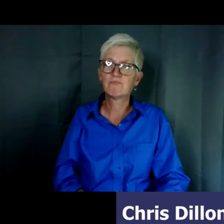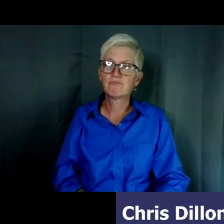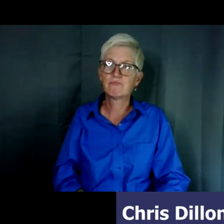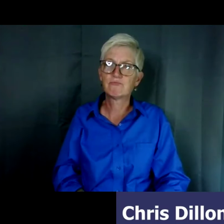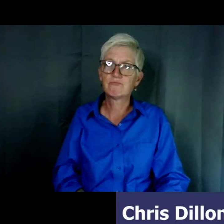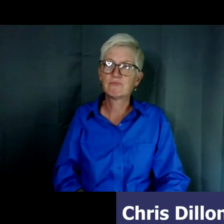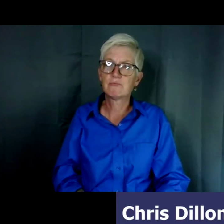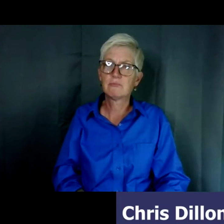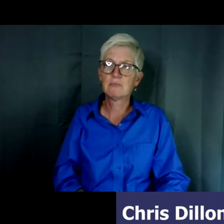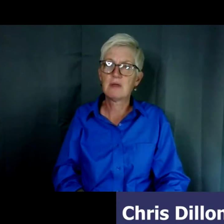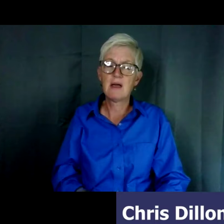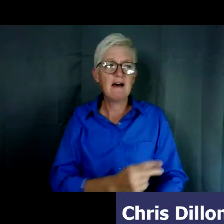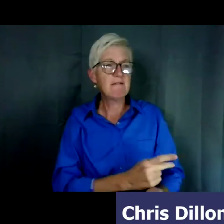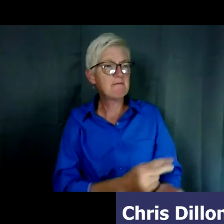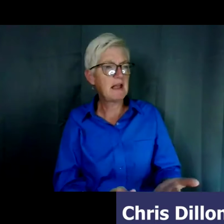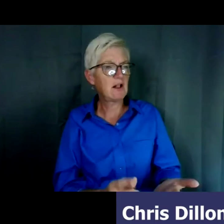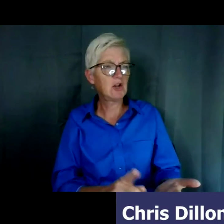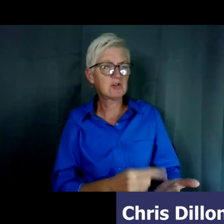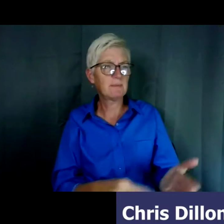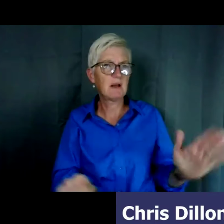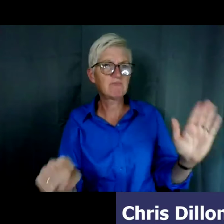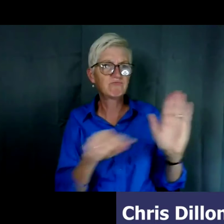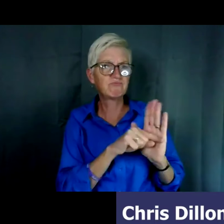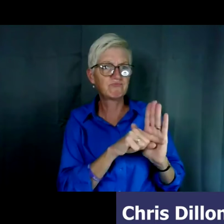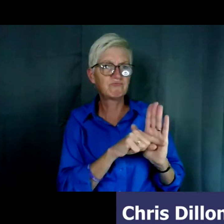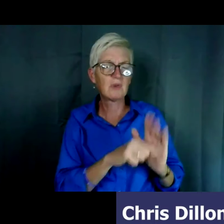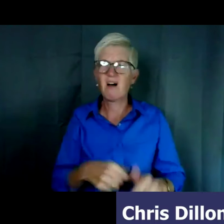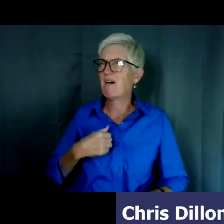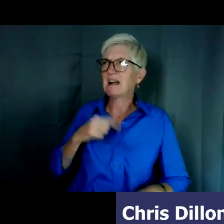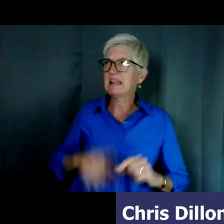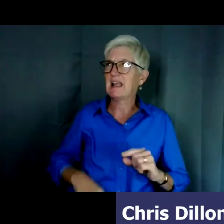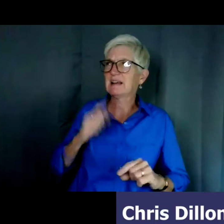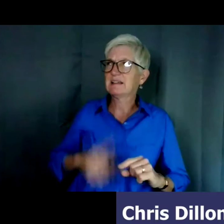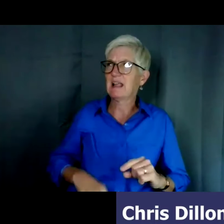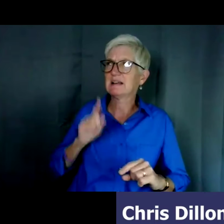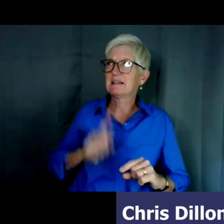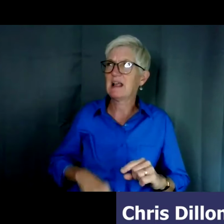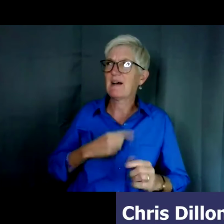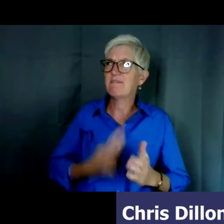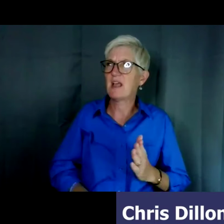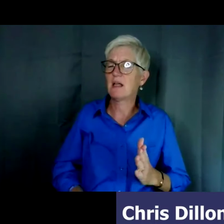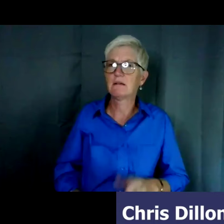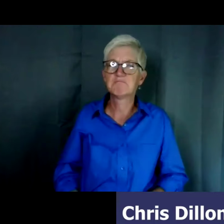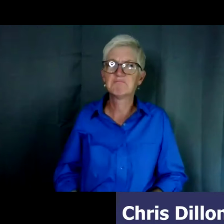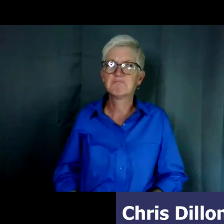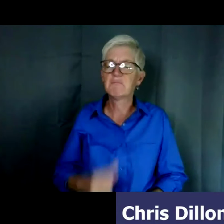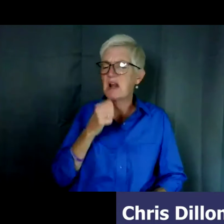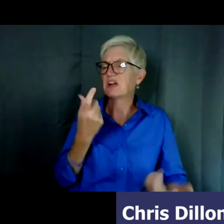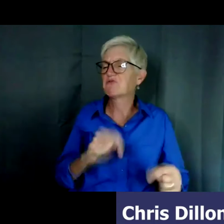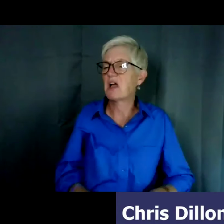can be seen as a negative thing. You know, I've done this. You know, I can't do this. I can't do this. I failed. I'm not even going to